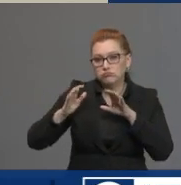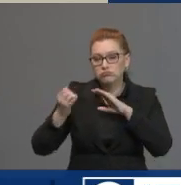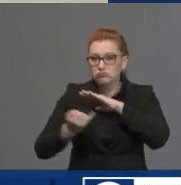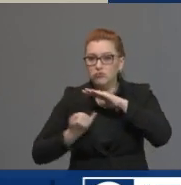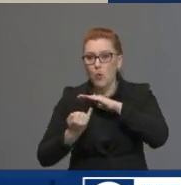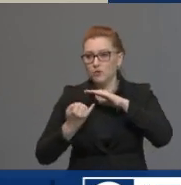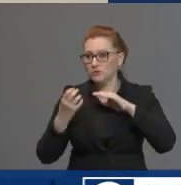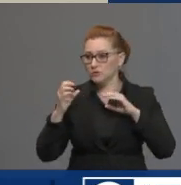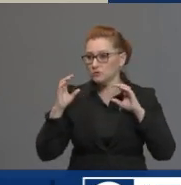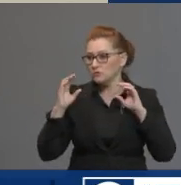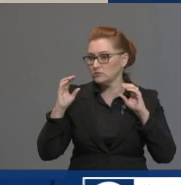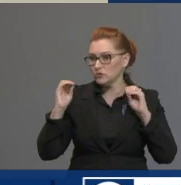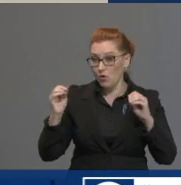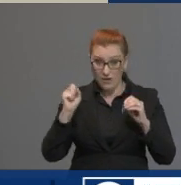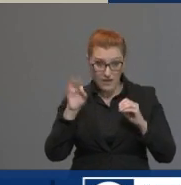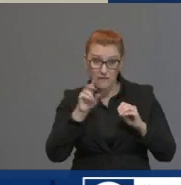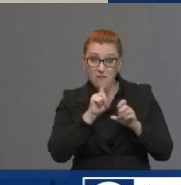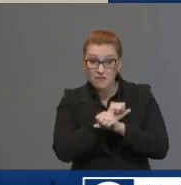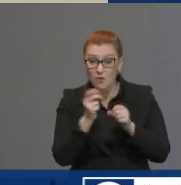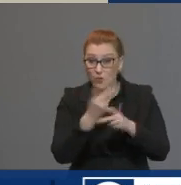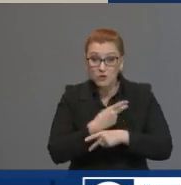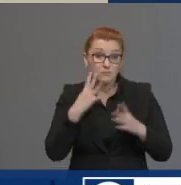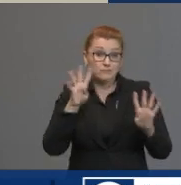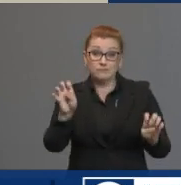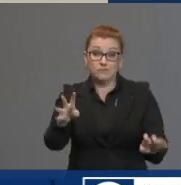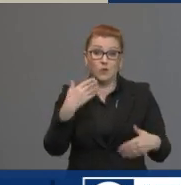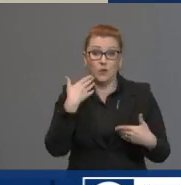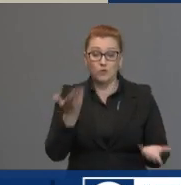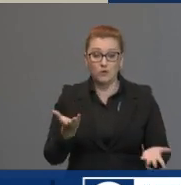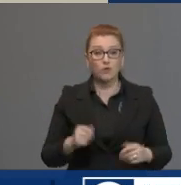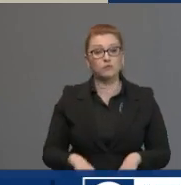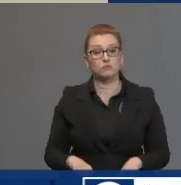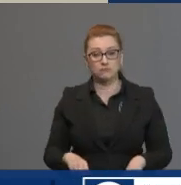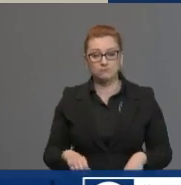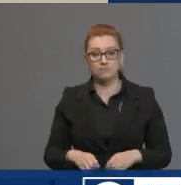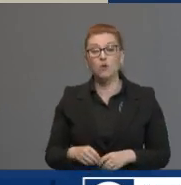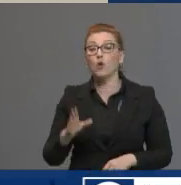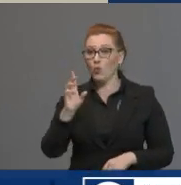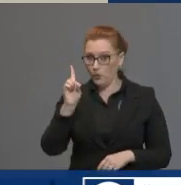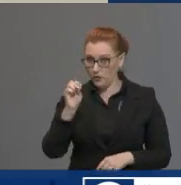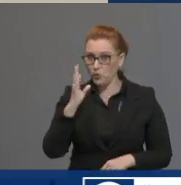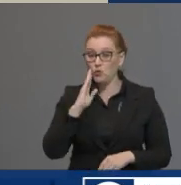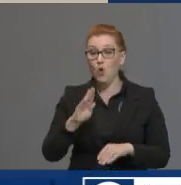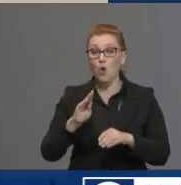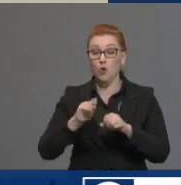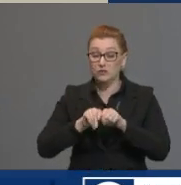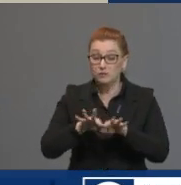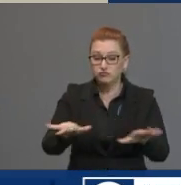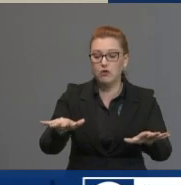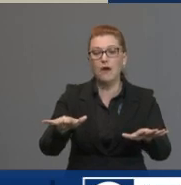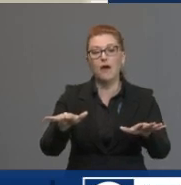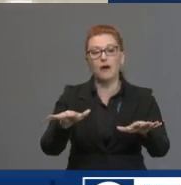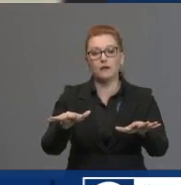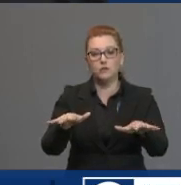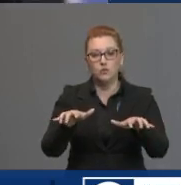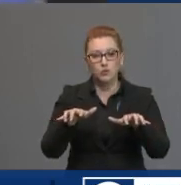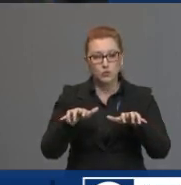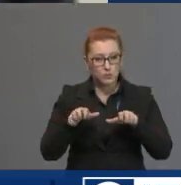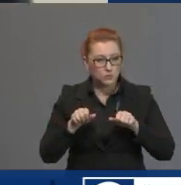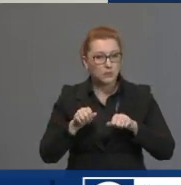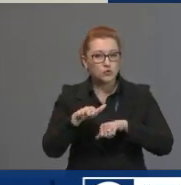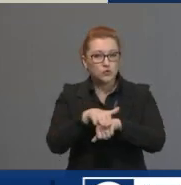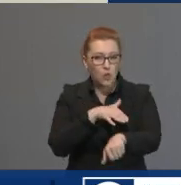see if we do get increased cases or what happens in the fall. So we've made very